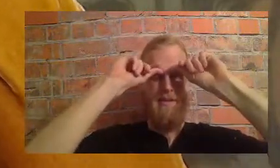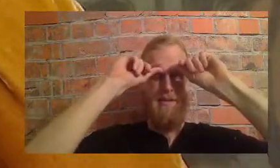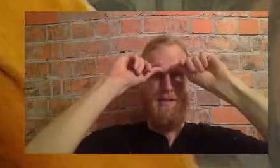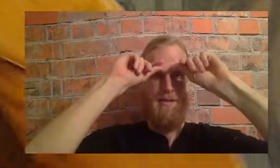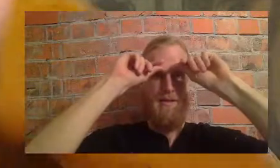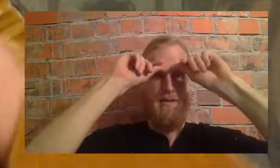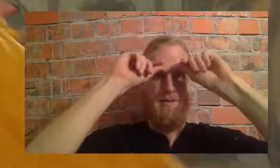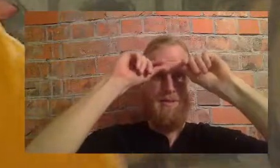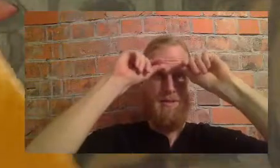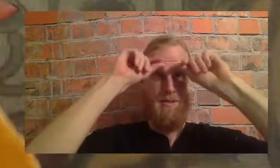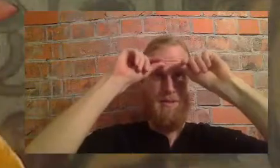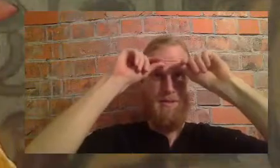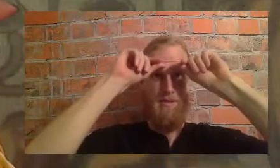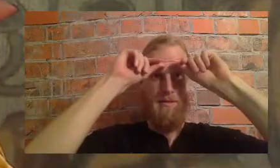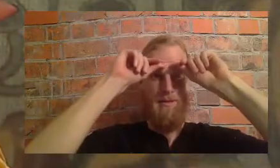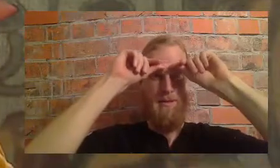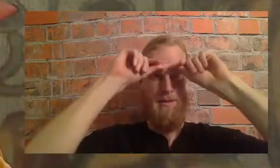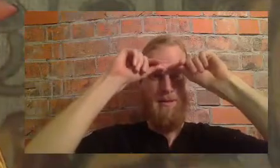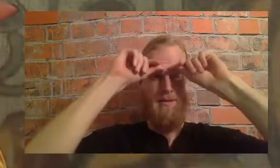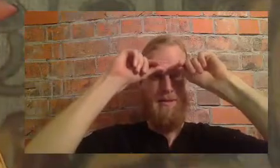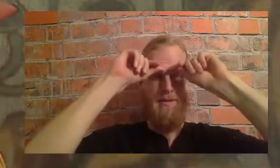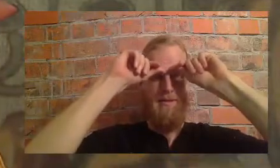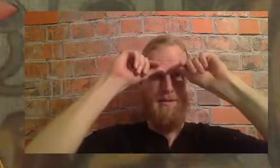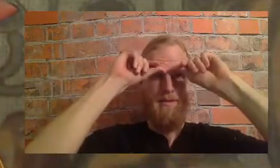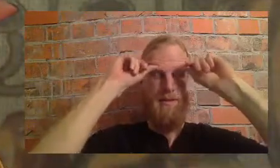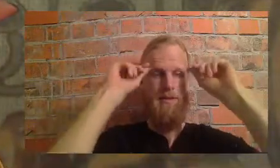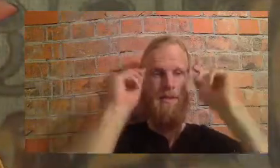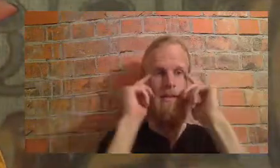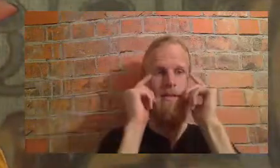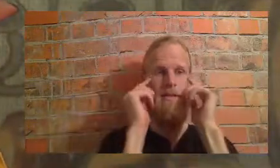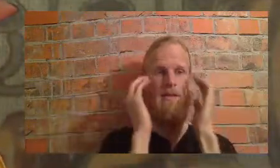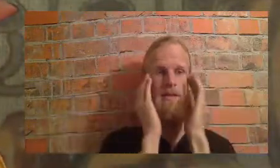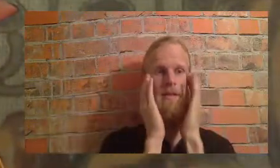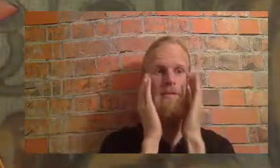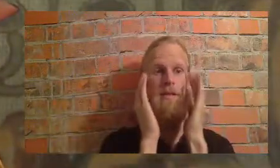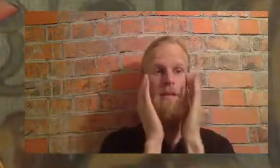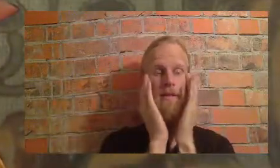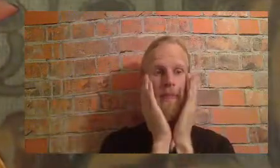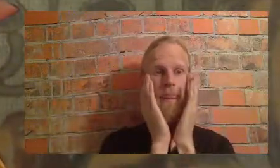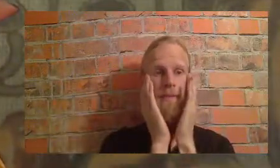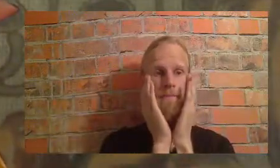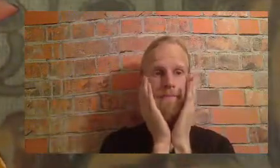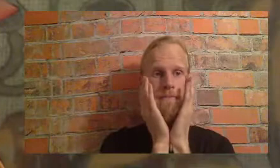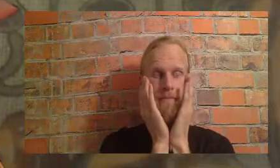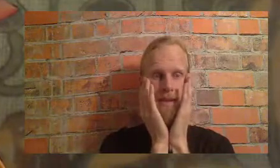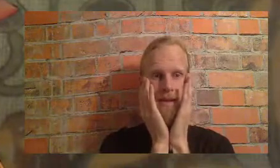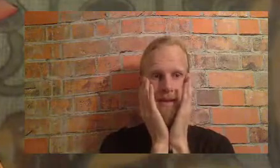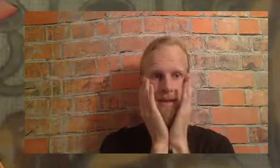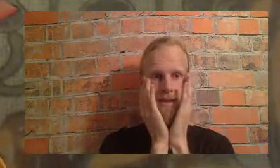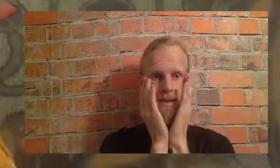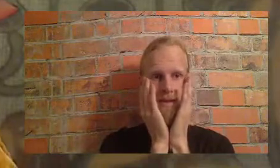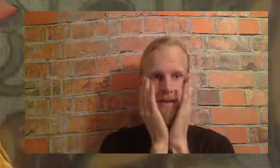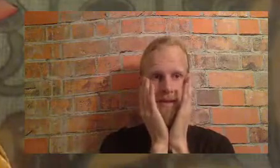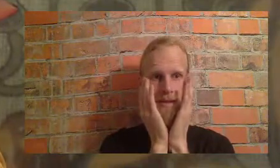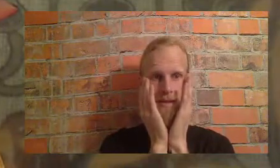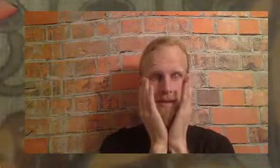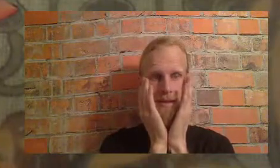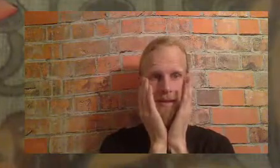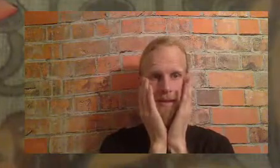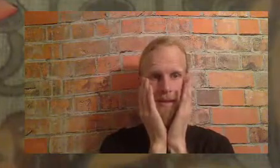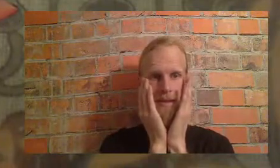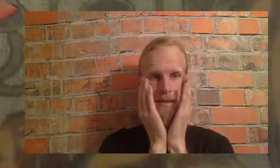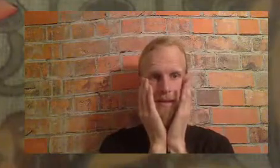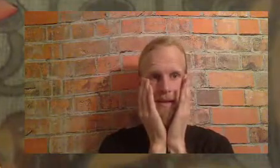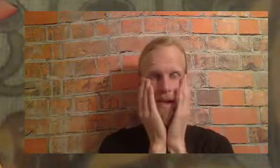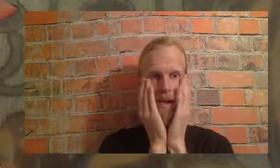expressing myself. Tapping the temples. Even though I'm so used to the experience of, and then say again what